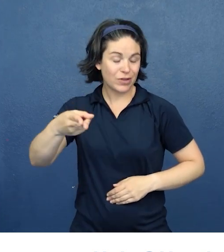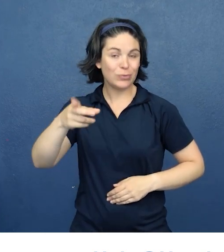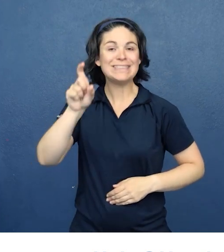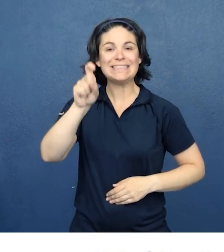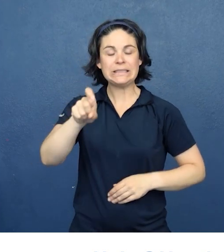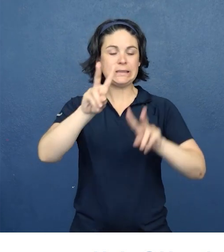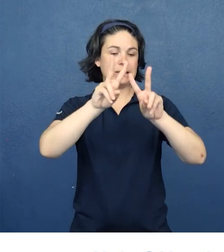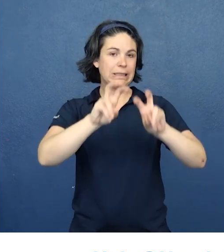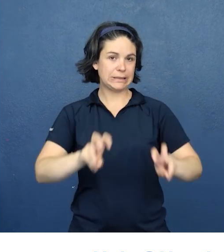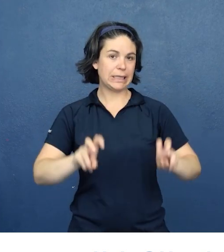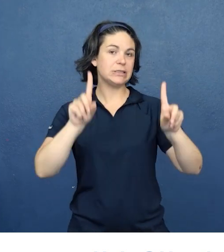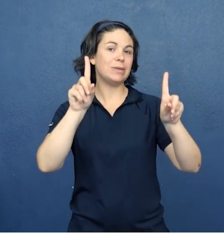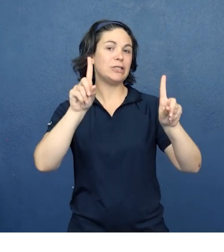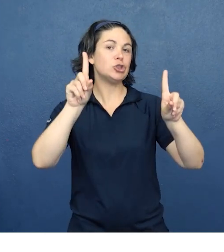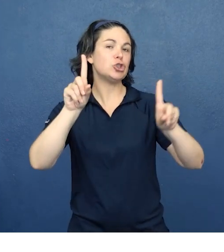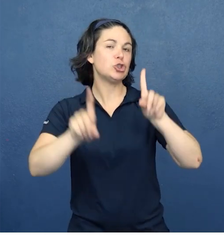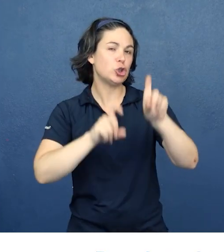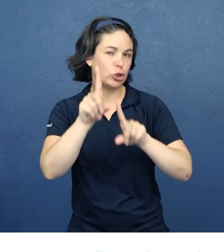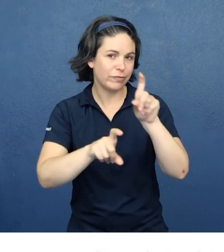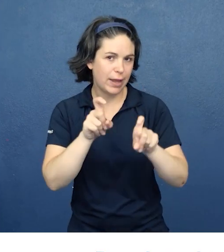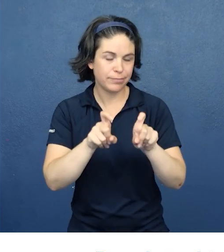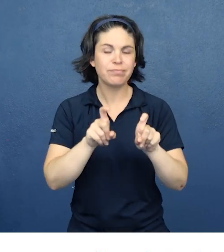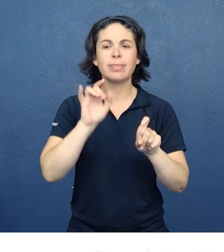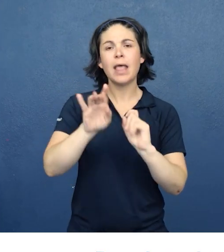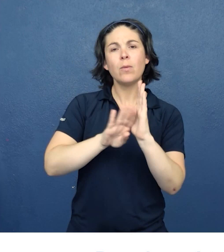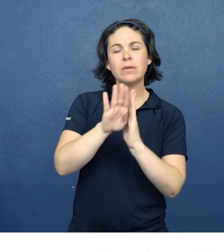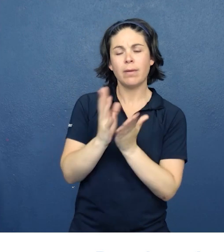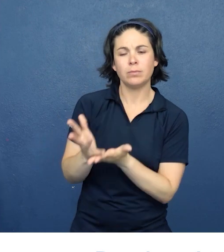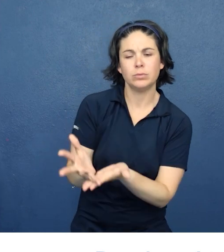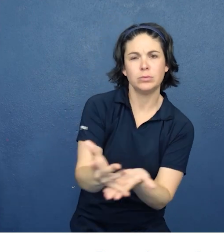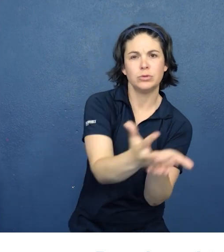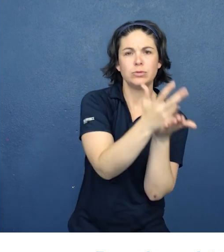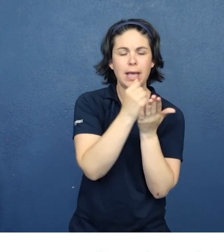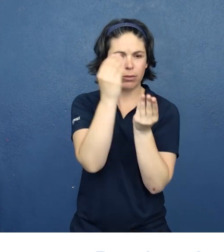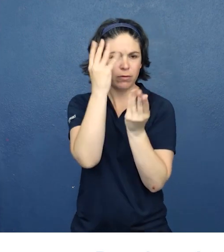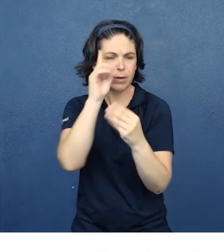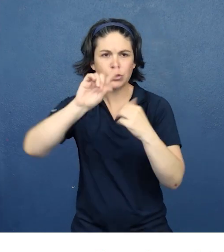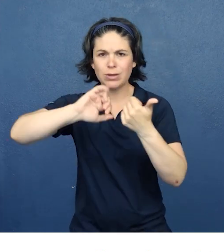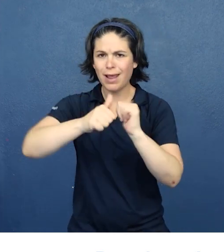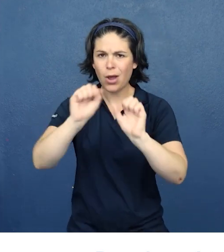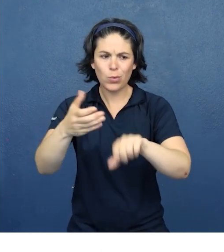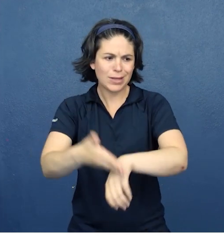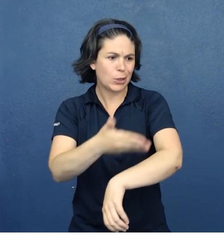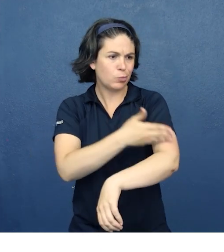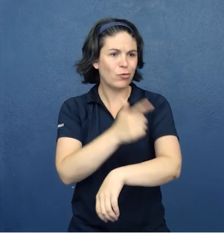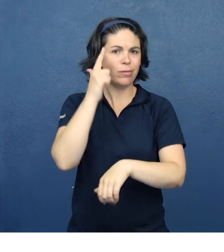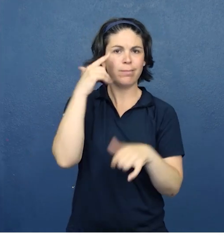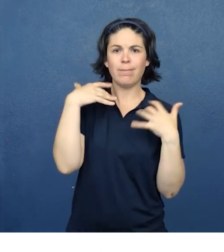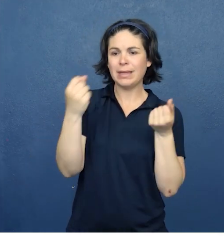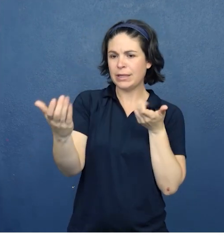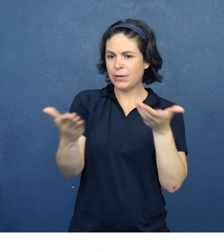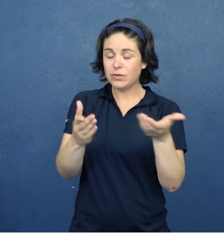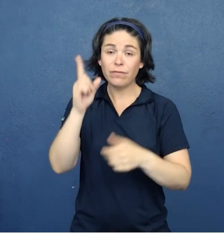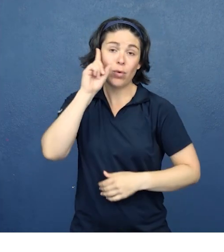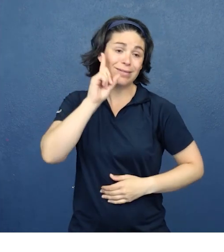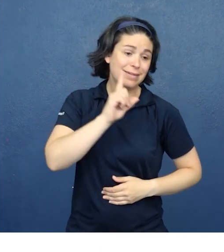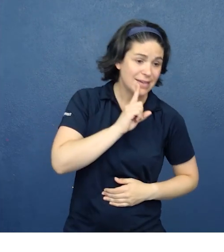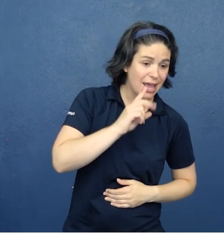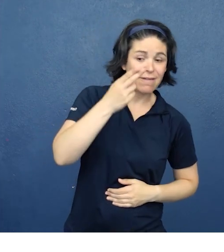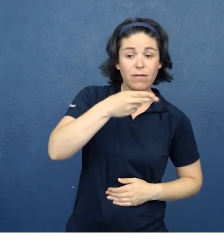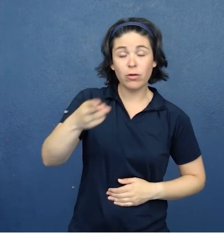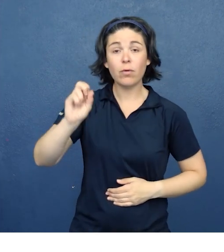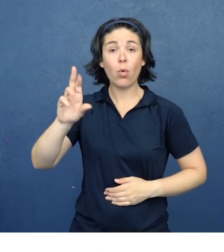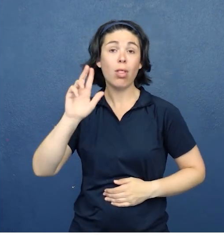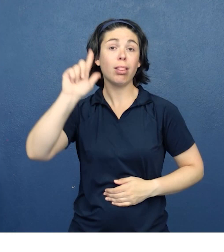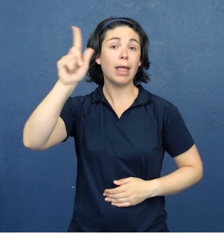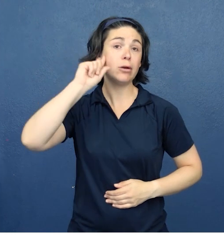Needs Assessment Survey. Developed to gather information on improving mental health services for deaf, hard of hearing, and